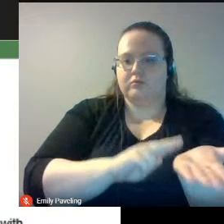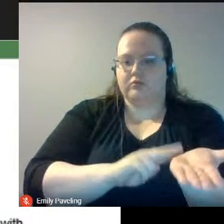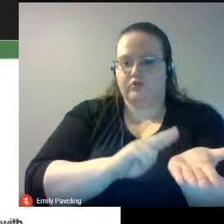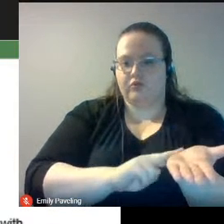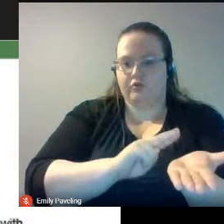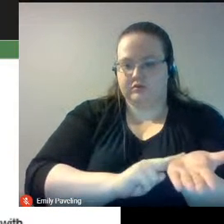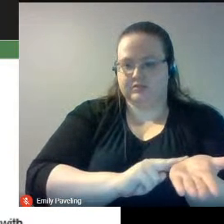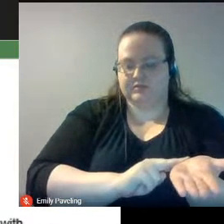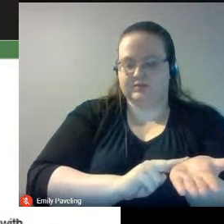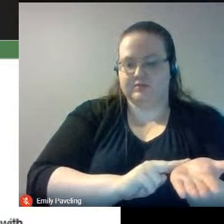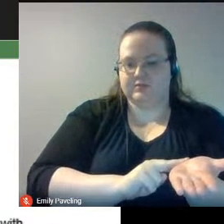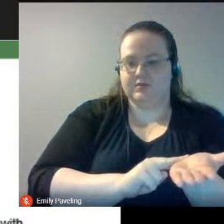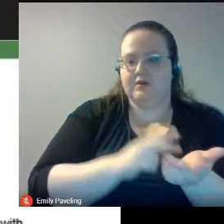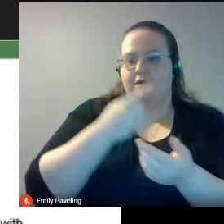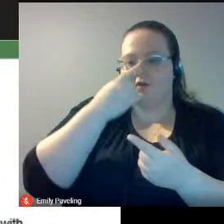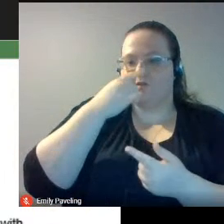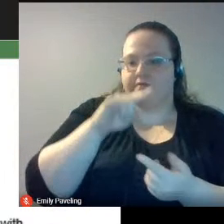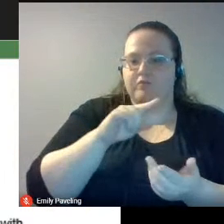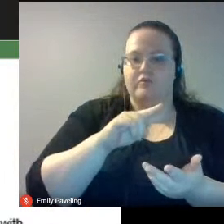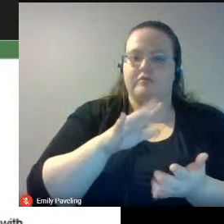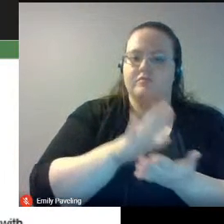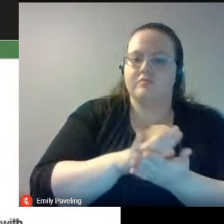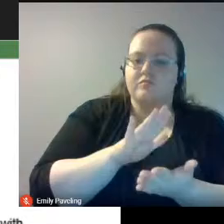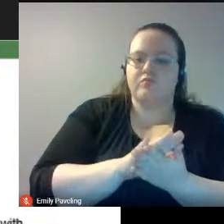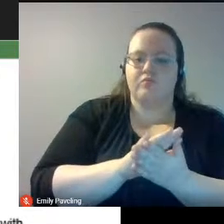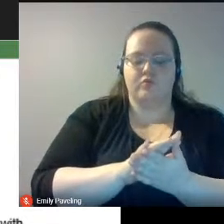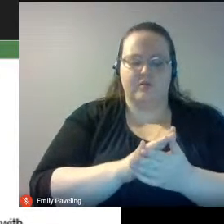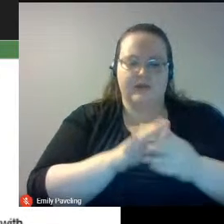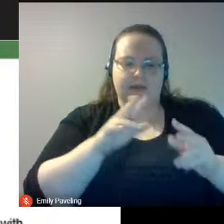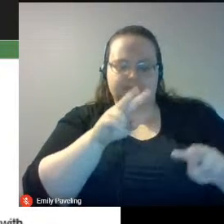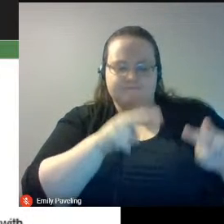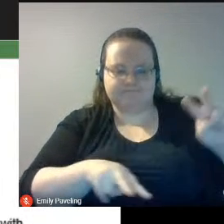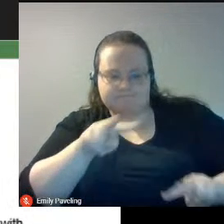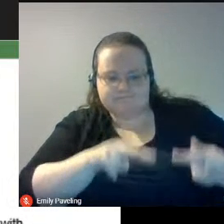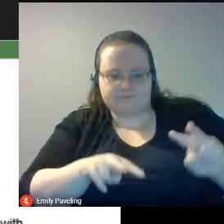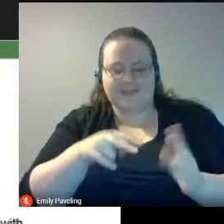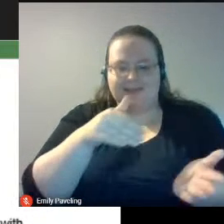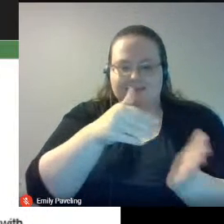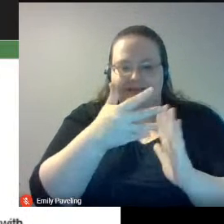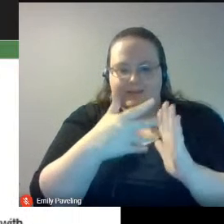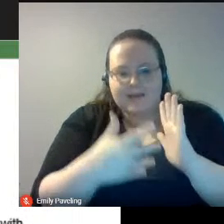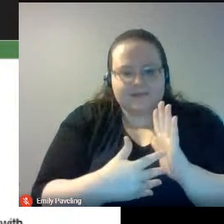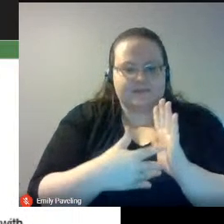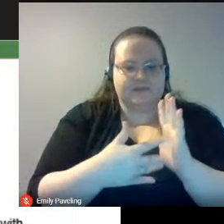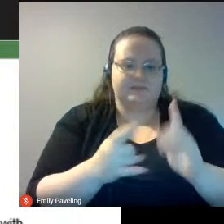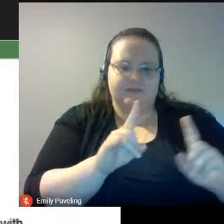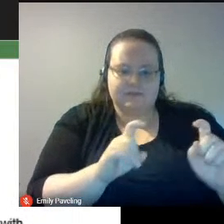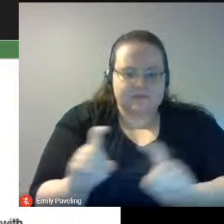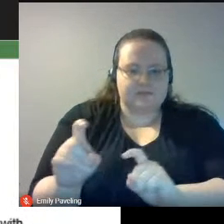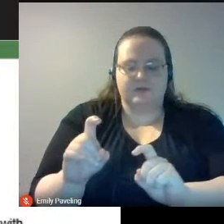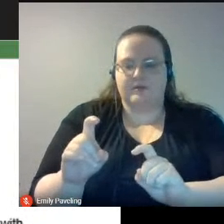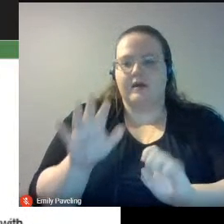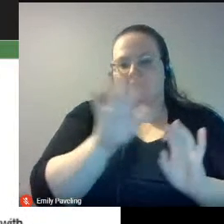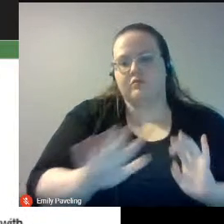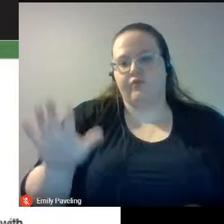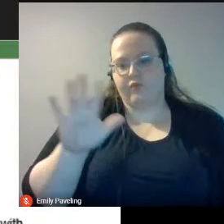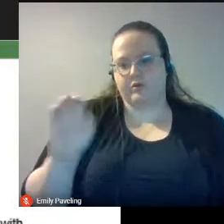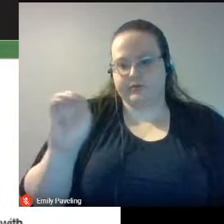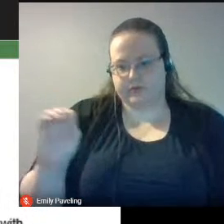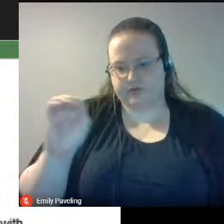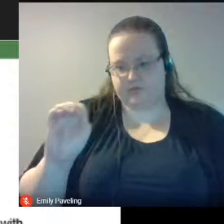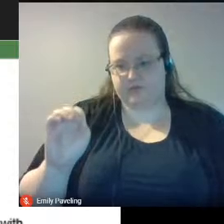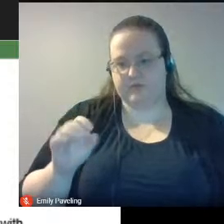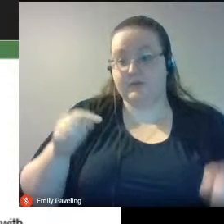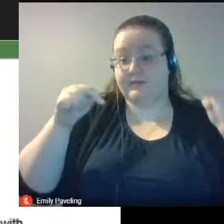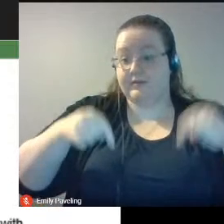including screening, testing, tracing, and mitigation strategies. So this is for Ontario as a province. In Halton, we